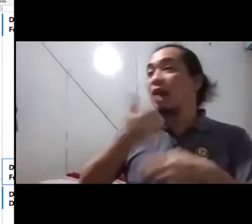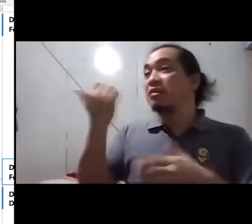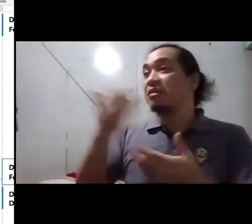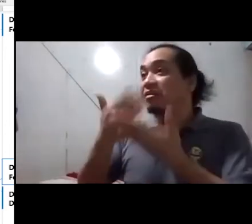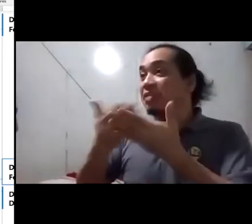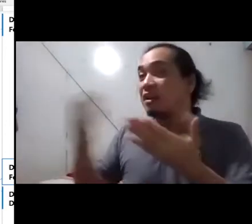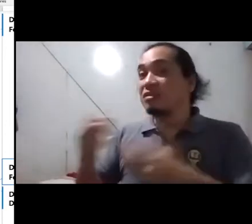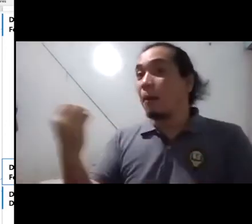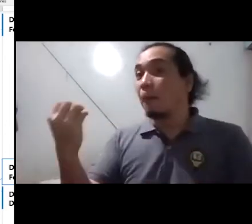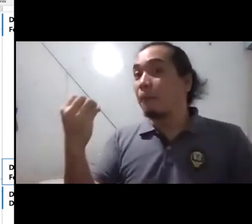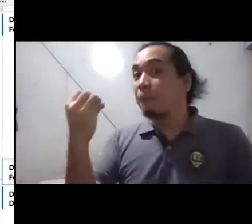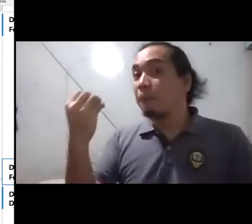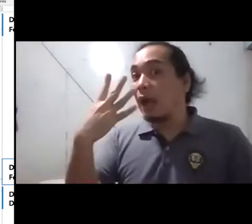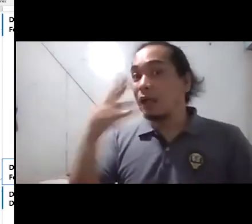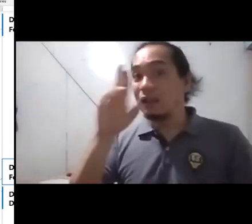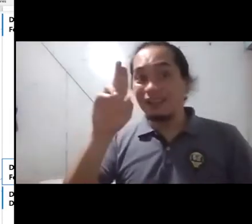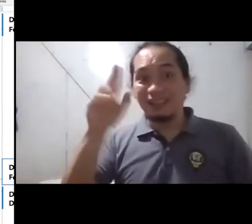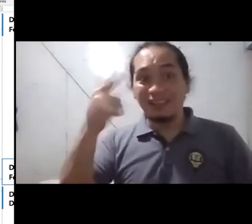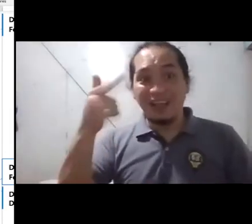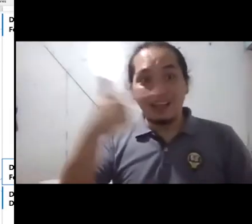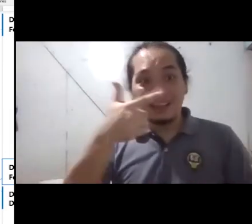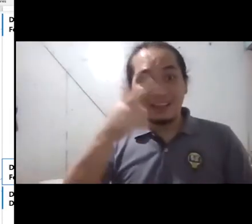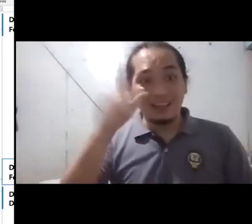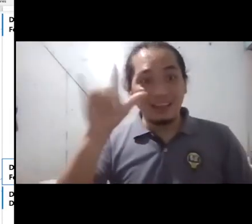thing or a place.